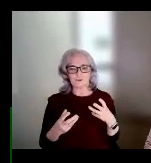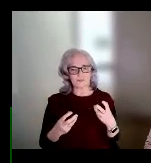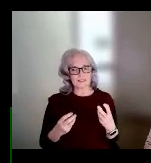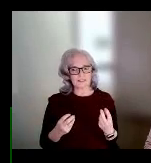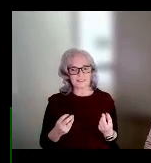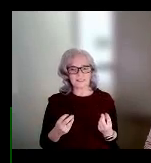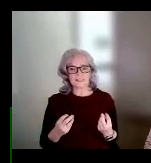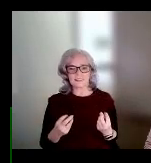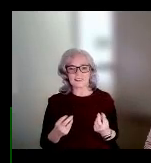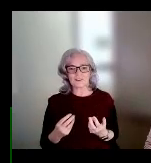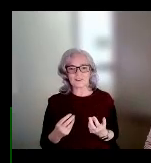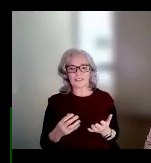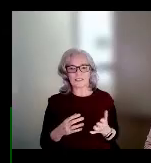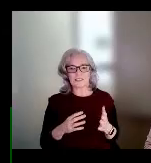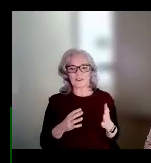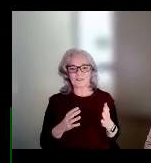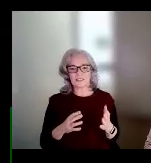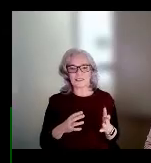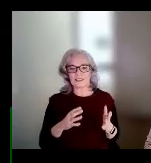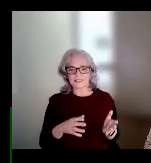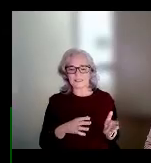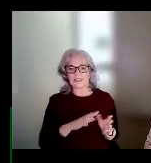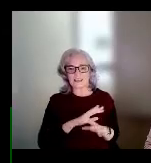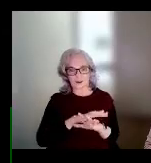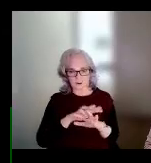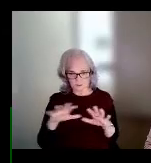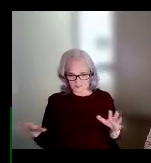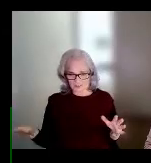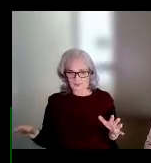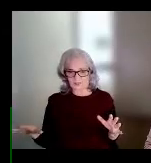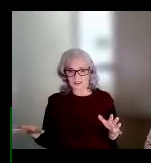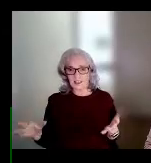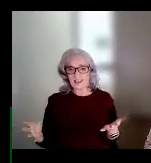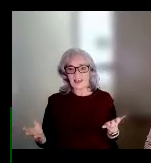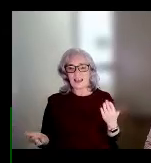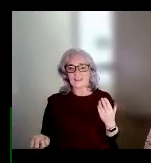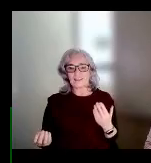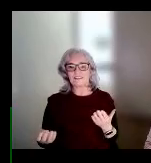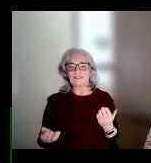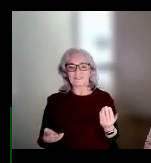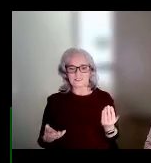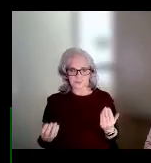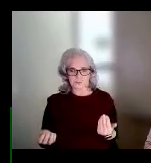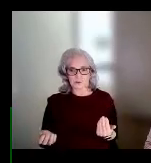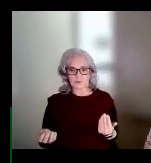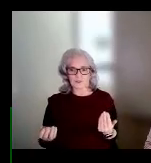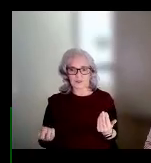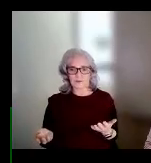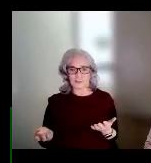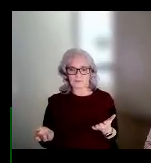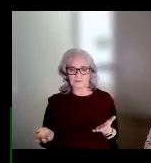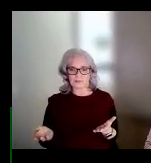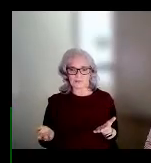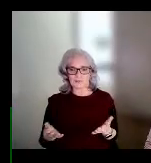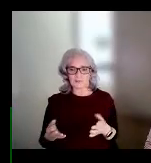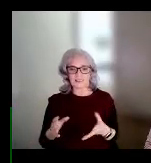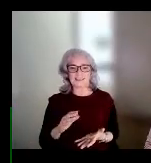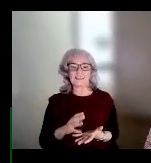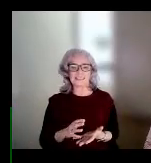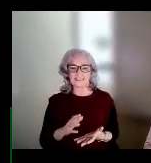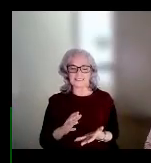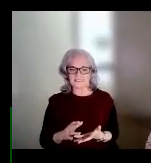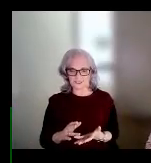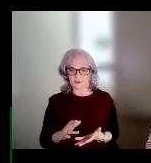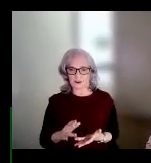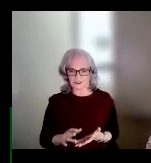at improving consistency and quality of MND care across the country, and that there is support for healthcare professionals